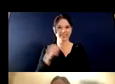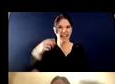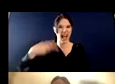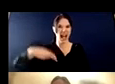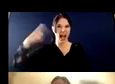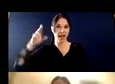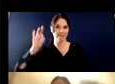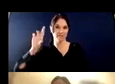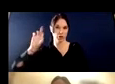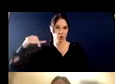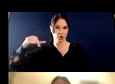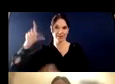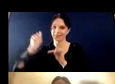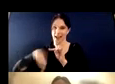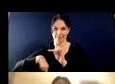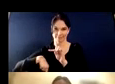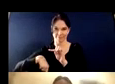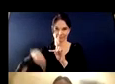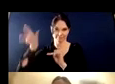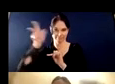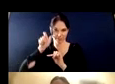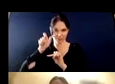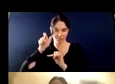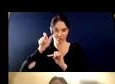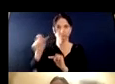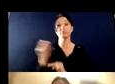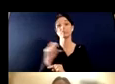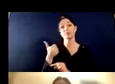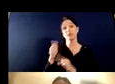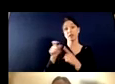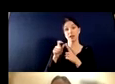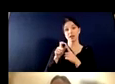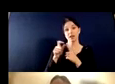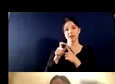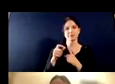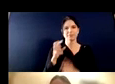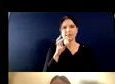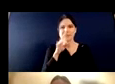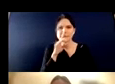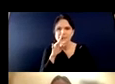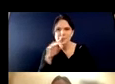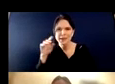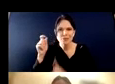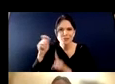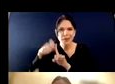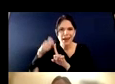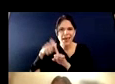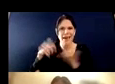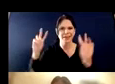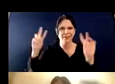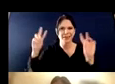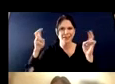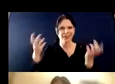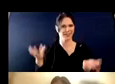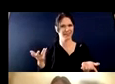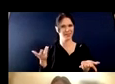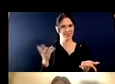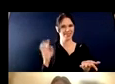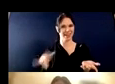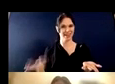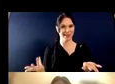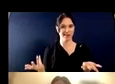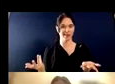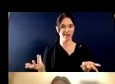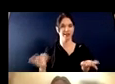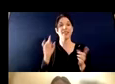Another phrase you will likely often hear is speech banana, speech banana. What is the speech banana? The speech banana is this